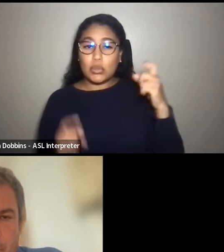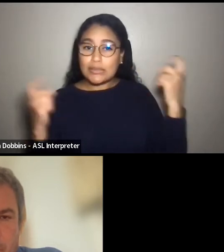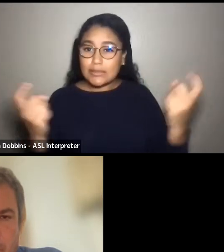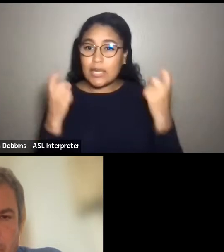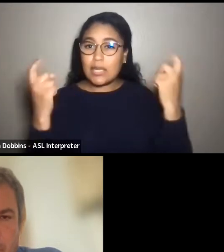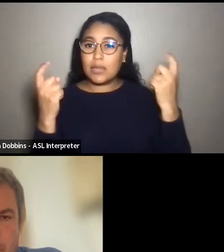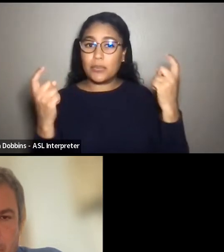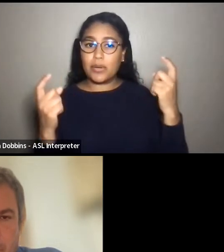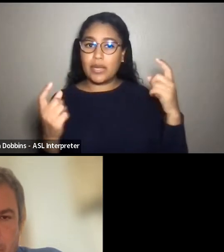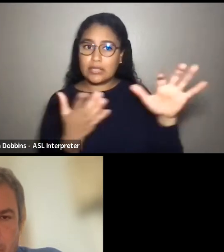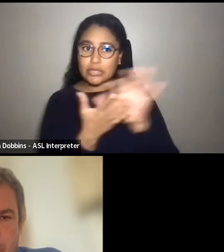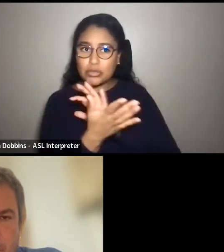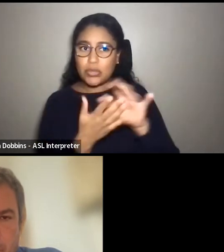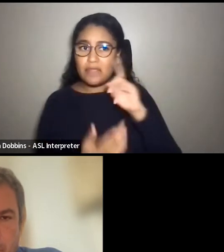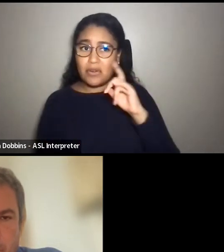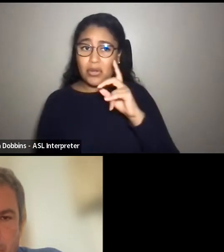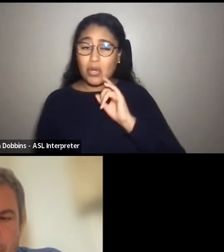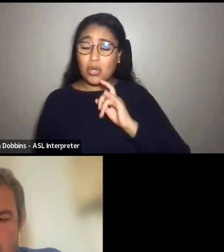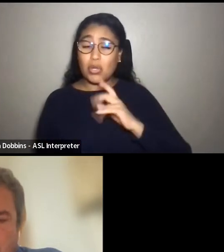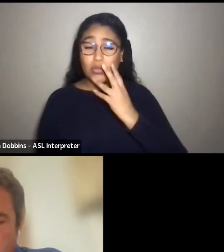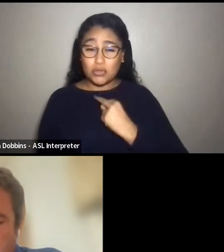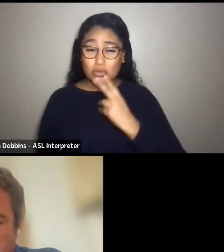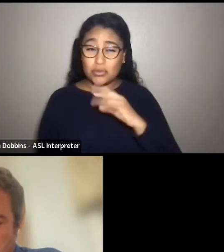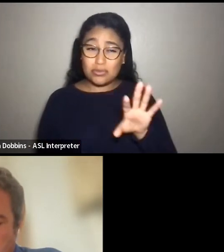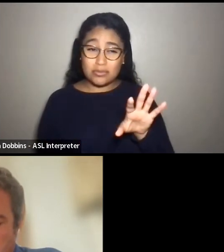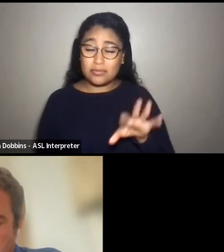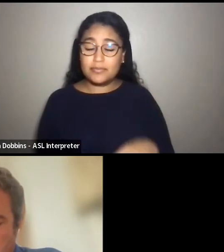Jews. Thank you. Thank you for your comment.